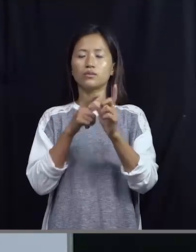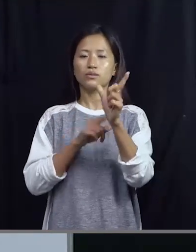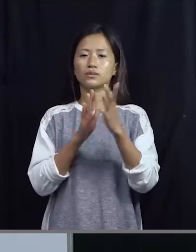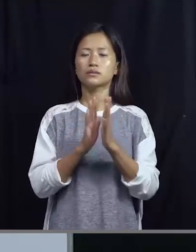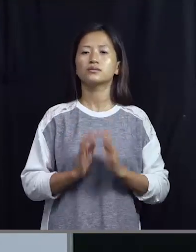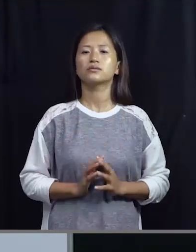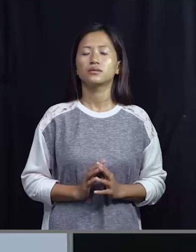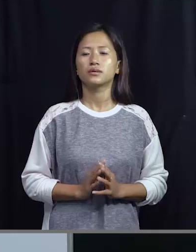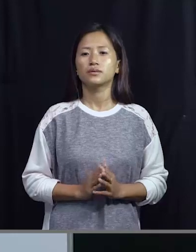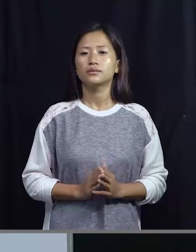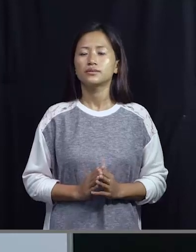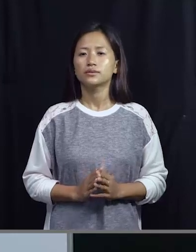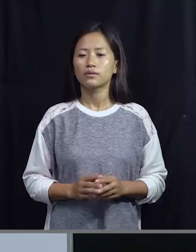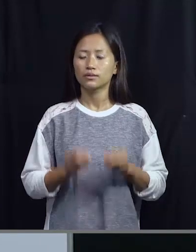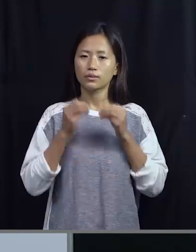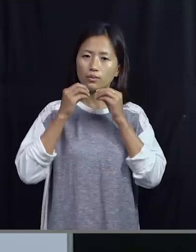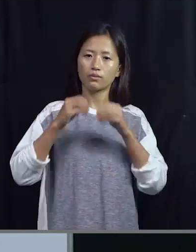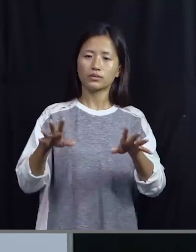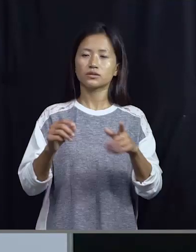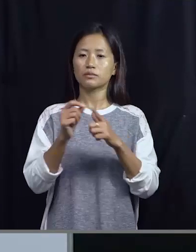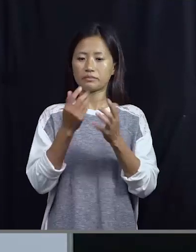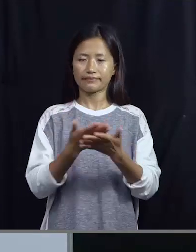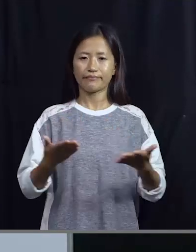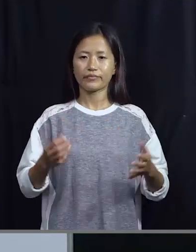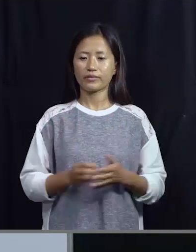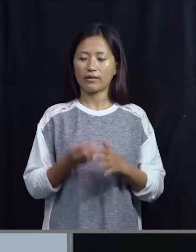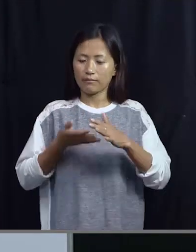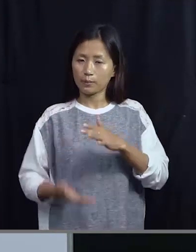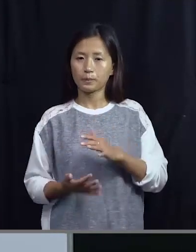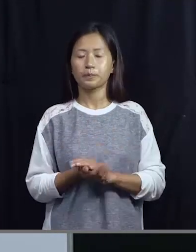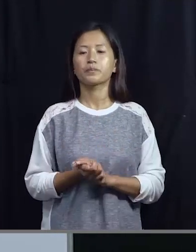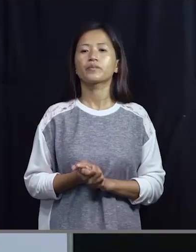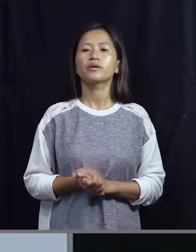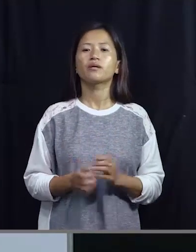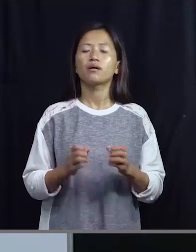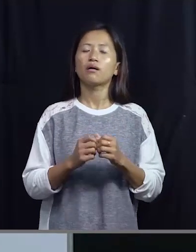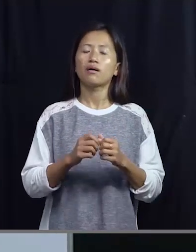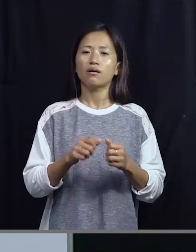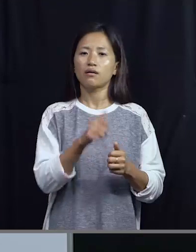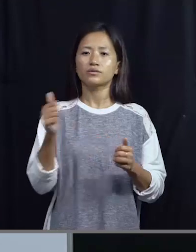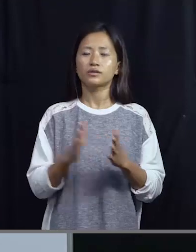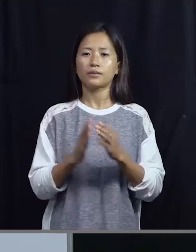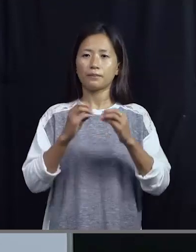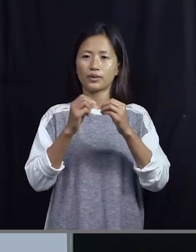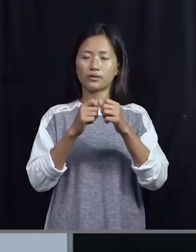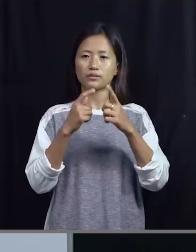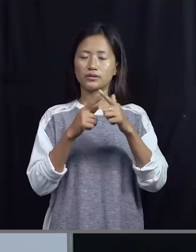S-L-U-R-R-Y. That means the waste product that is left behind after the bacteria digest